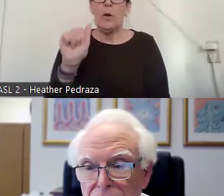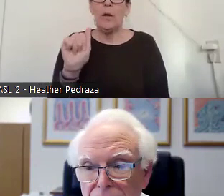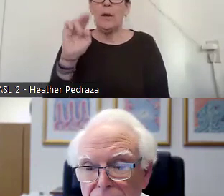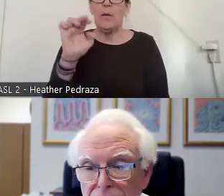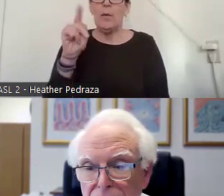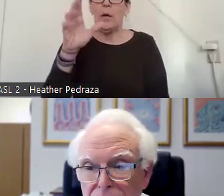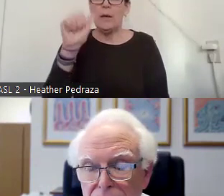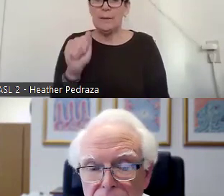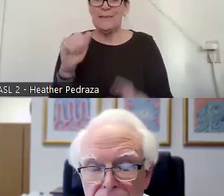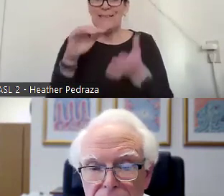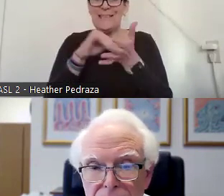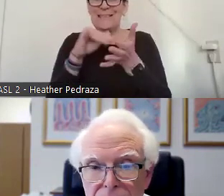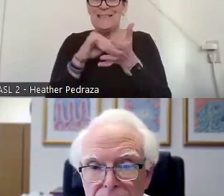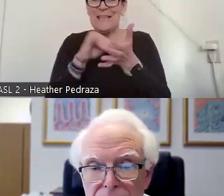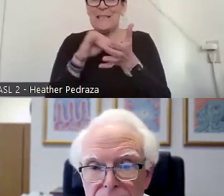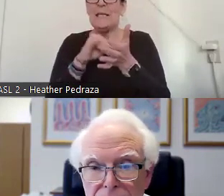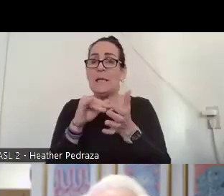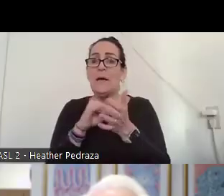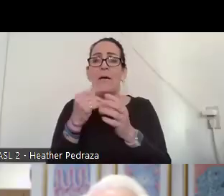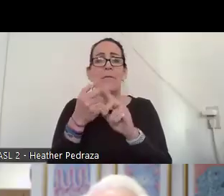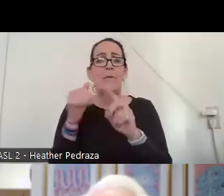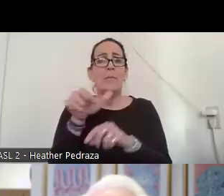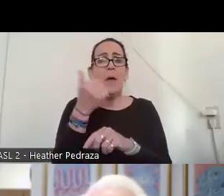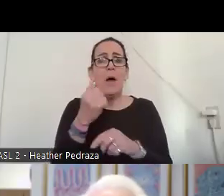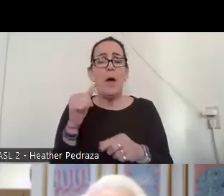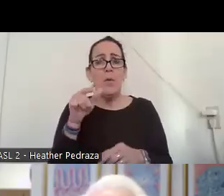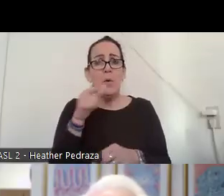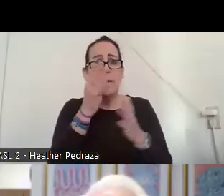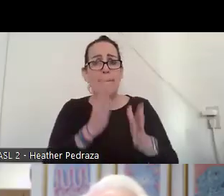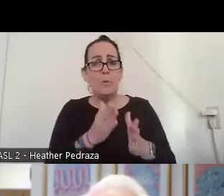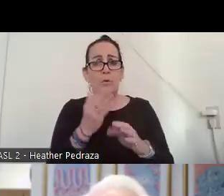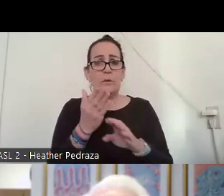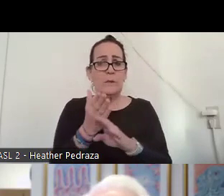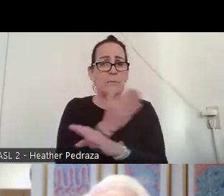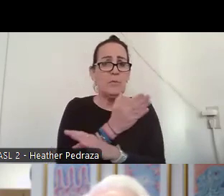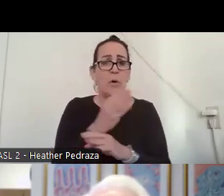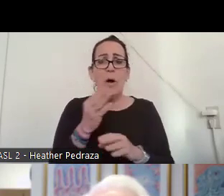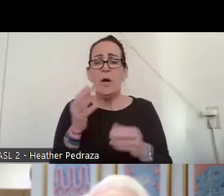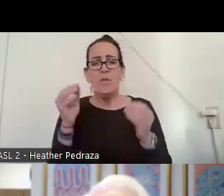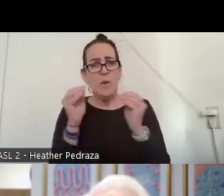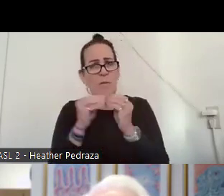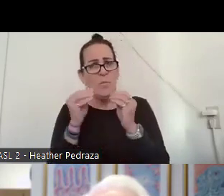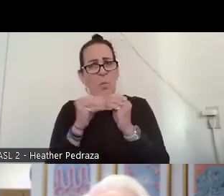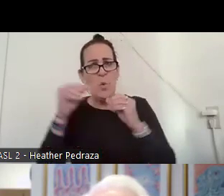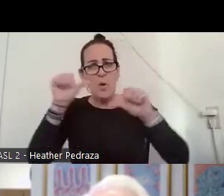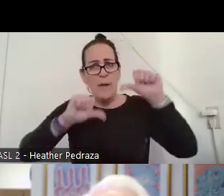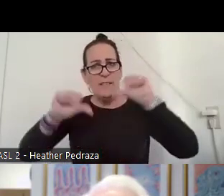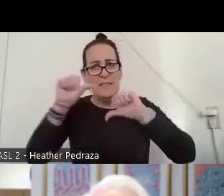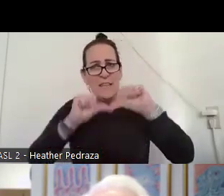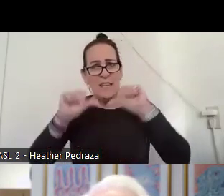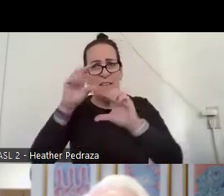any correlation around Pointer study and understanding a little bit more on the science, not just the results of